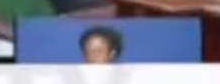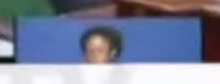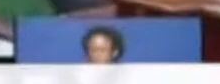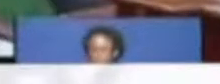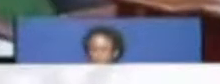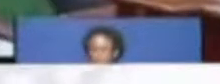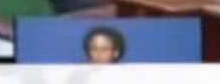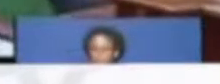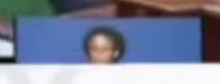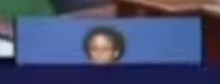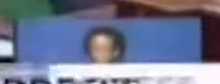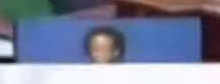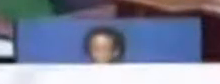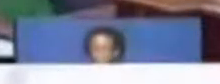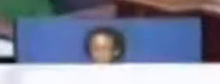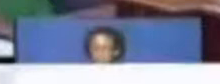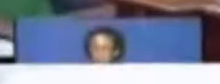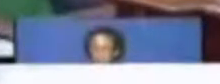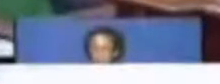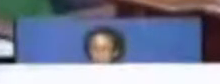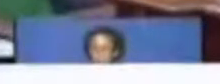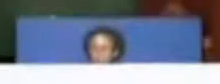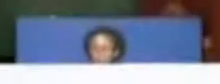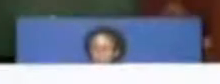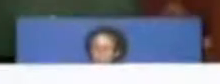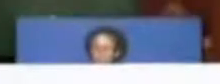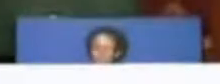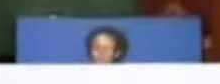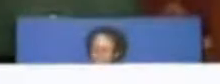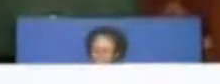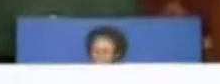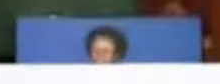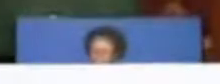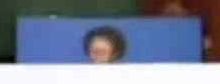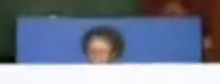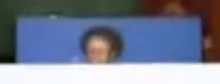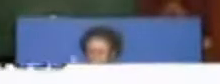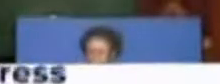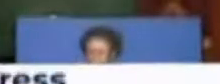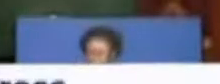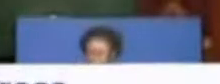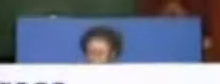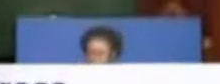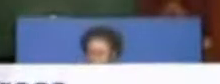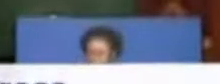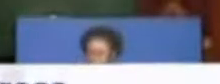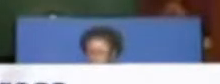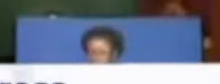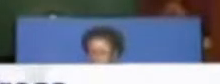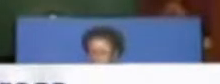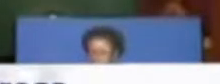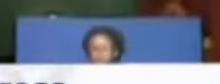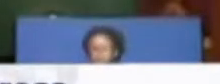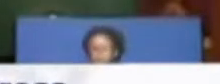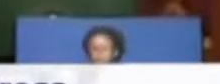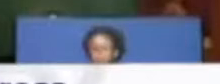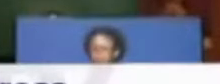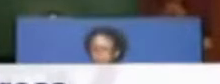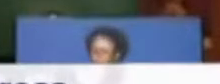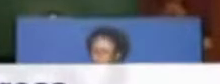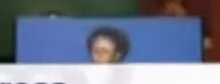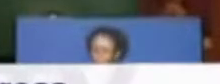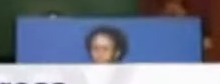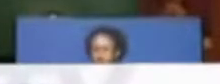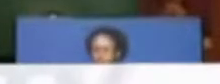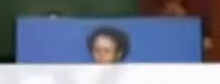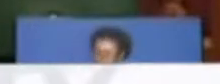Speakers, the foregoing interventions helped to reinforce the resilience of our economy while cushioning millions